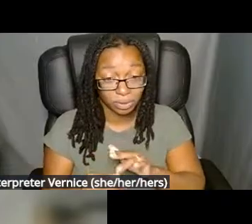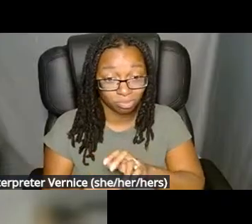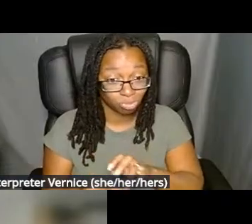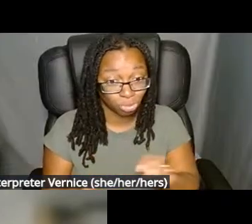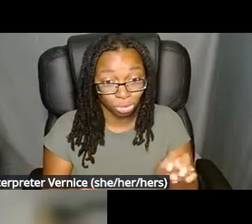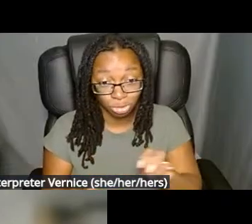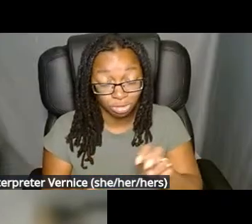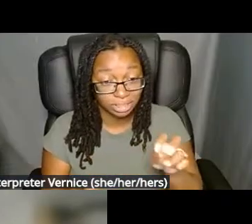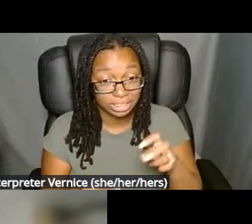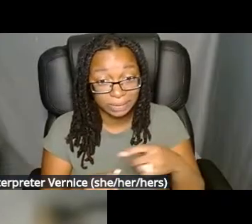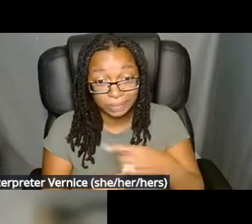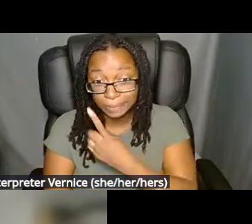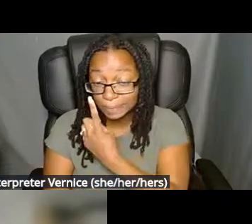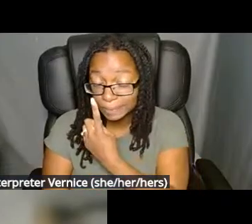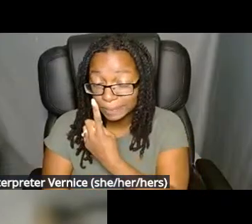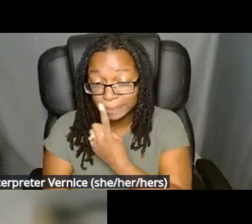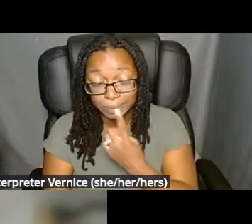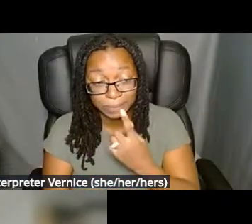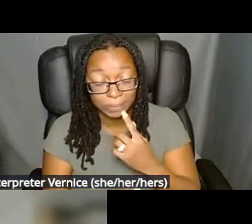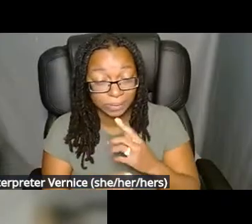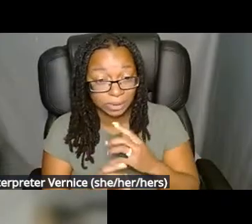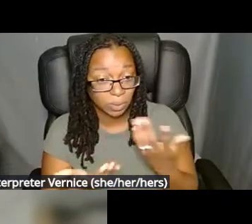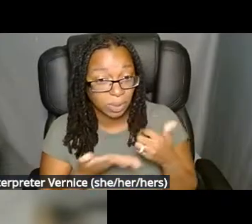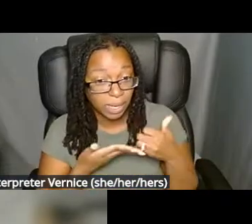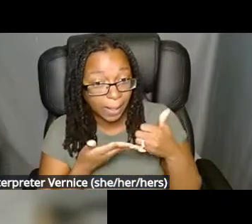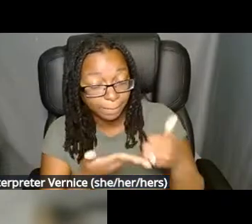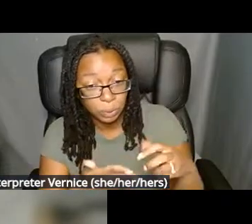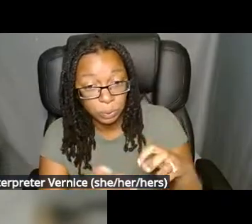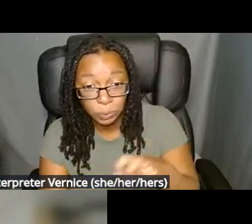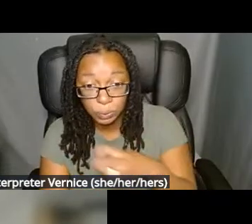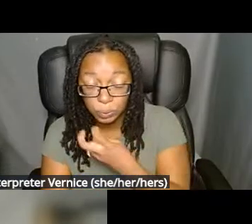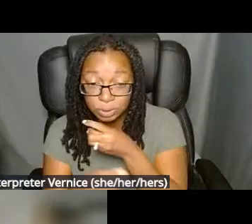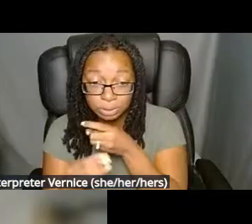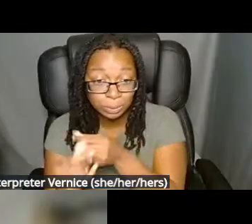helps you transition or what has helped you to transition?